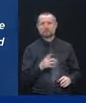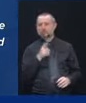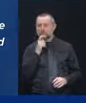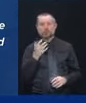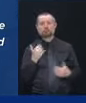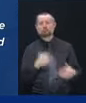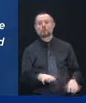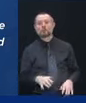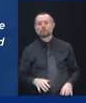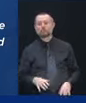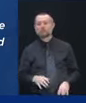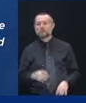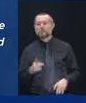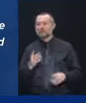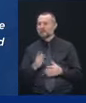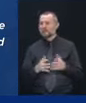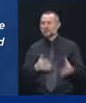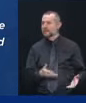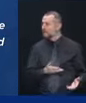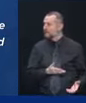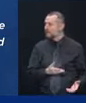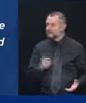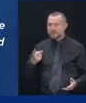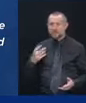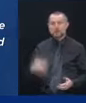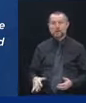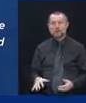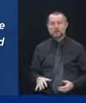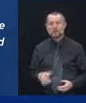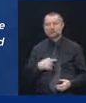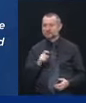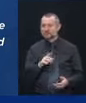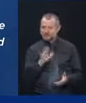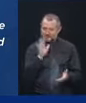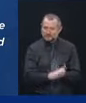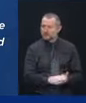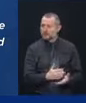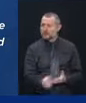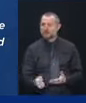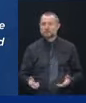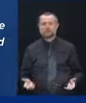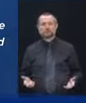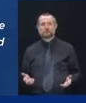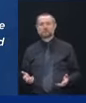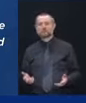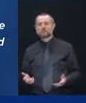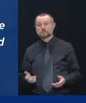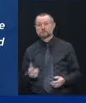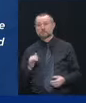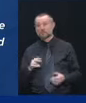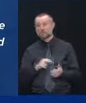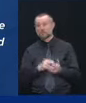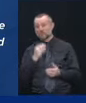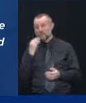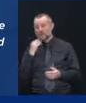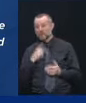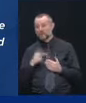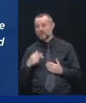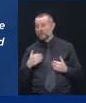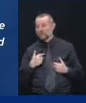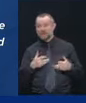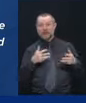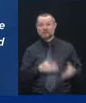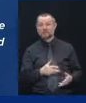be some fall off. We want to make sure we're using every dose. So excess in the nursing home program, or excess